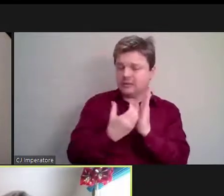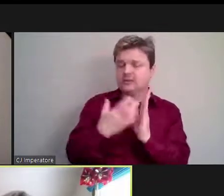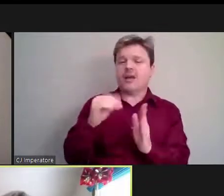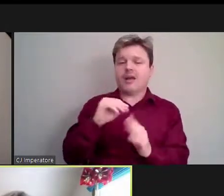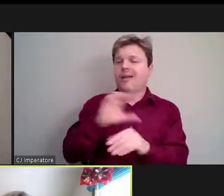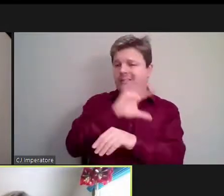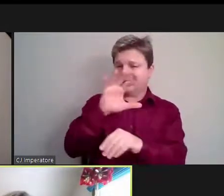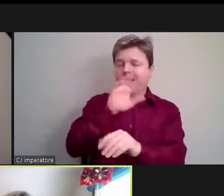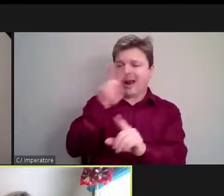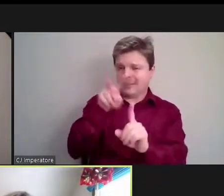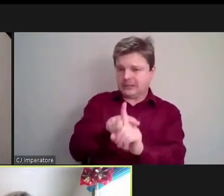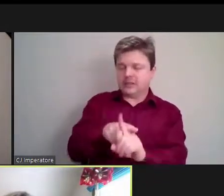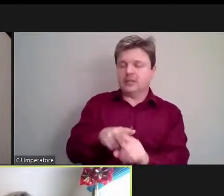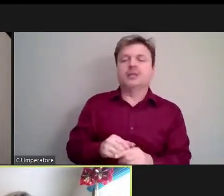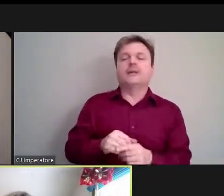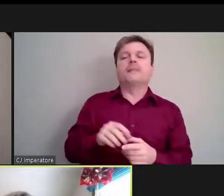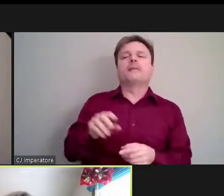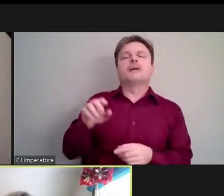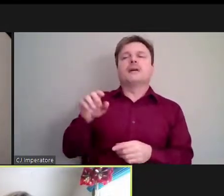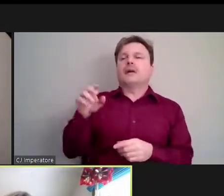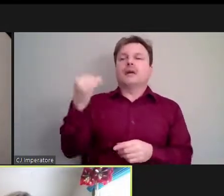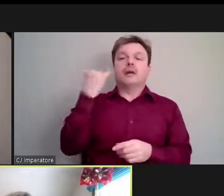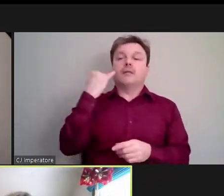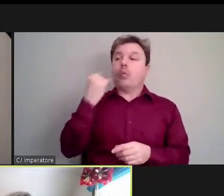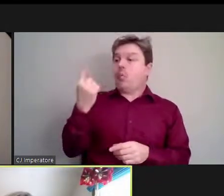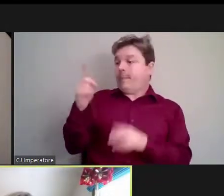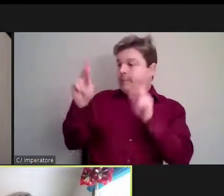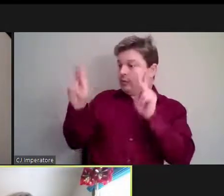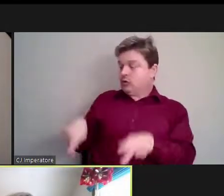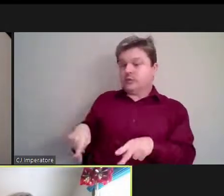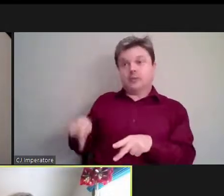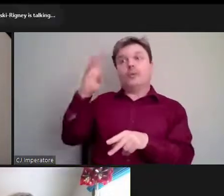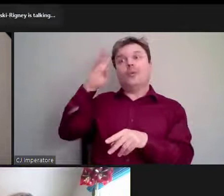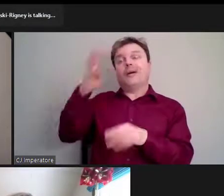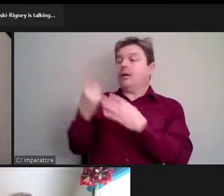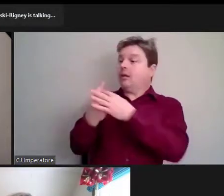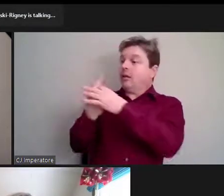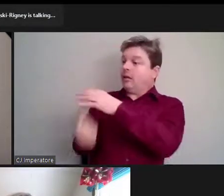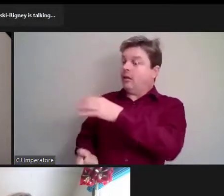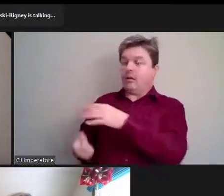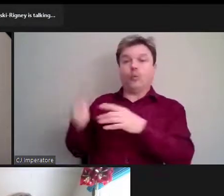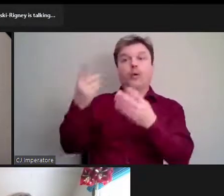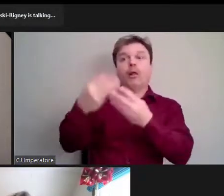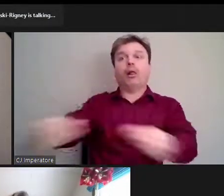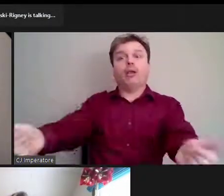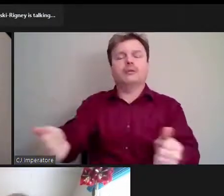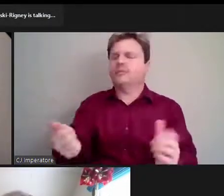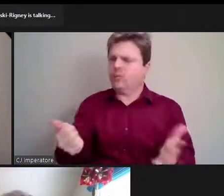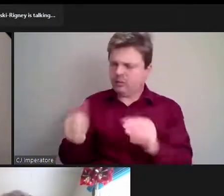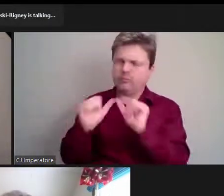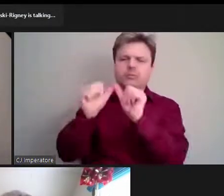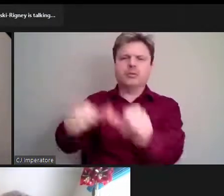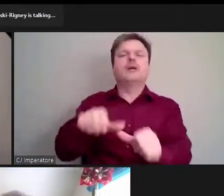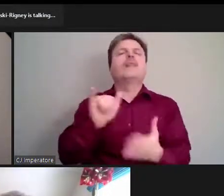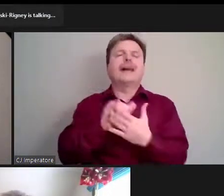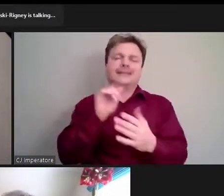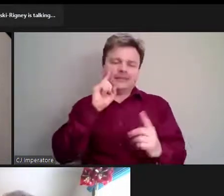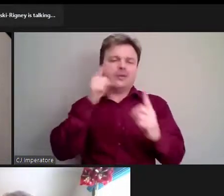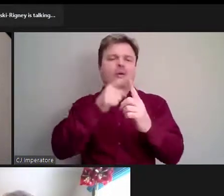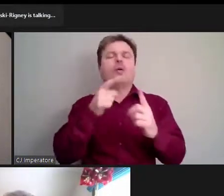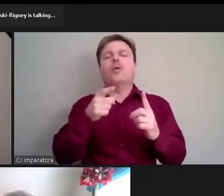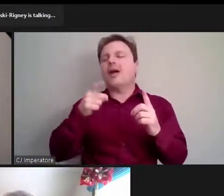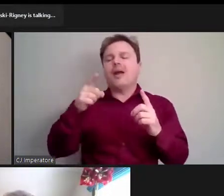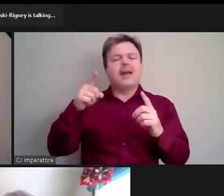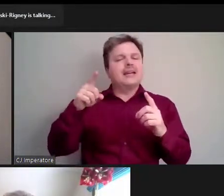fade away if one particular person is no longer at the Writing Center. That is the goal. We want it to be woven into the fabric of